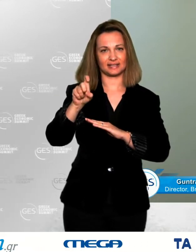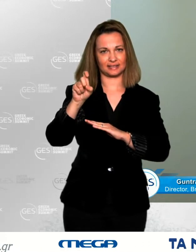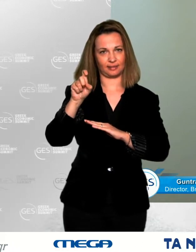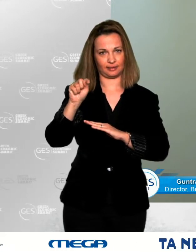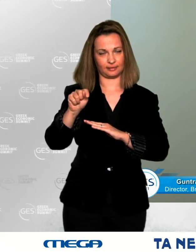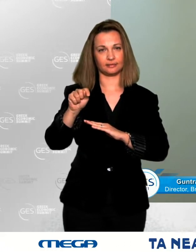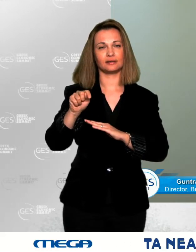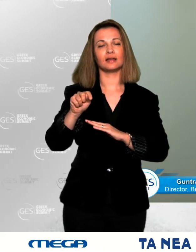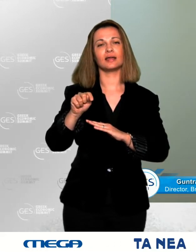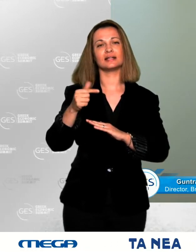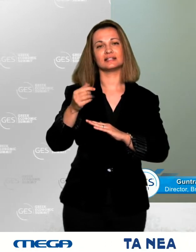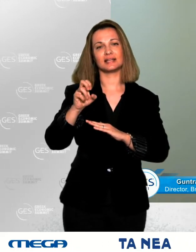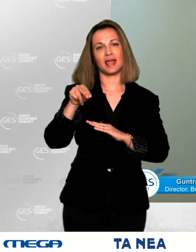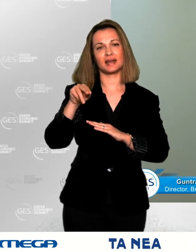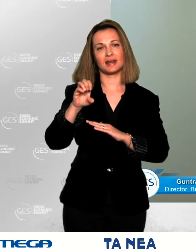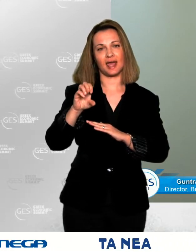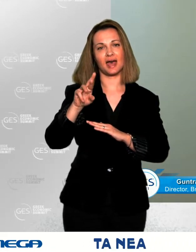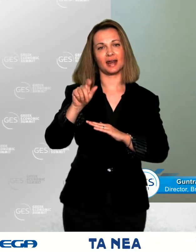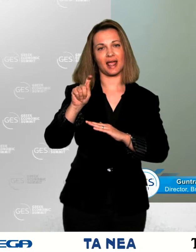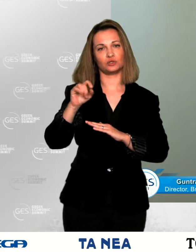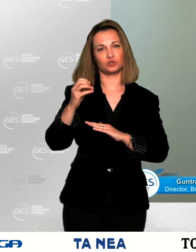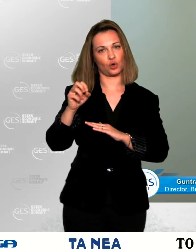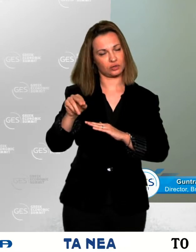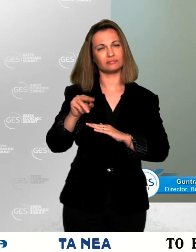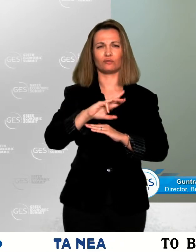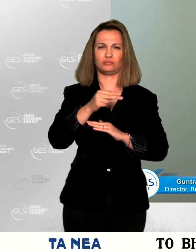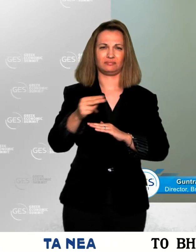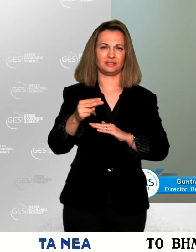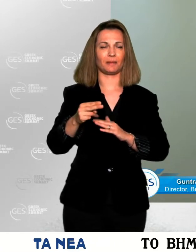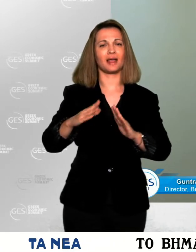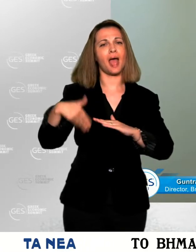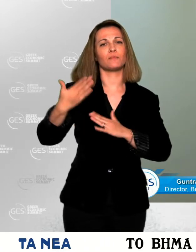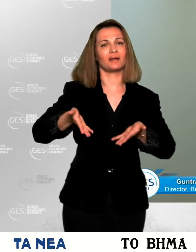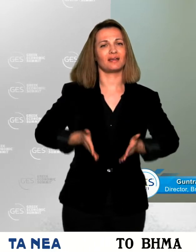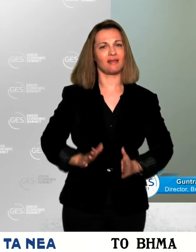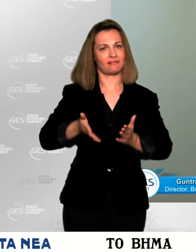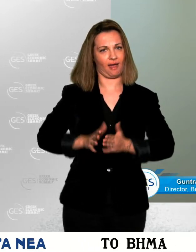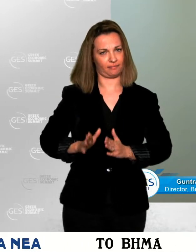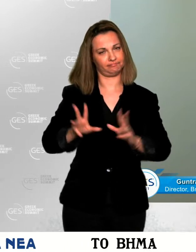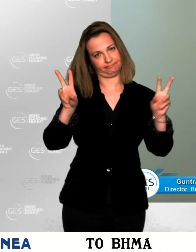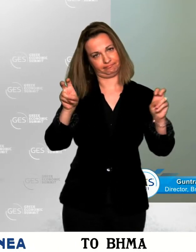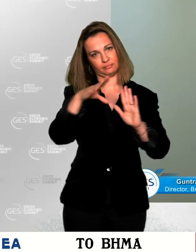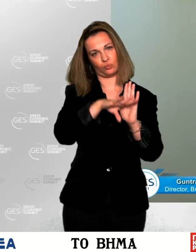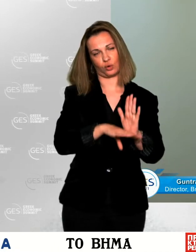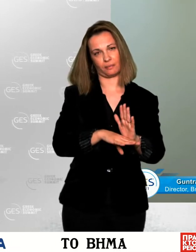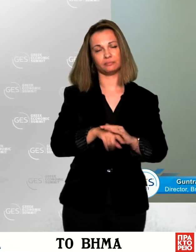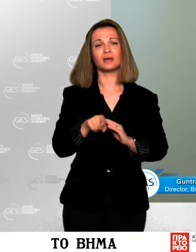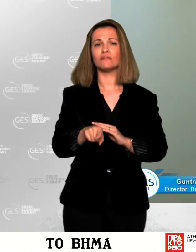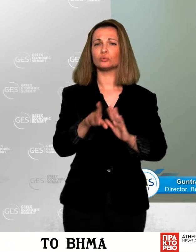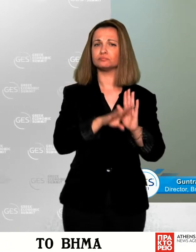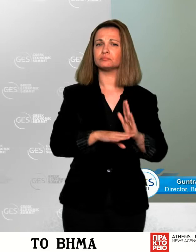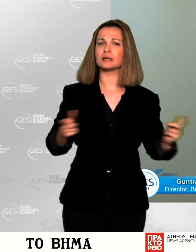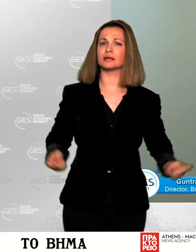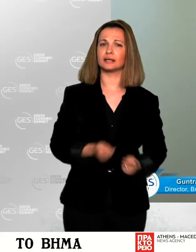excuse me, it is being used for the